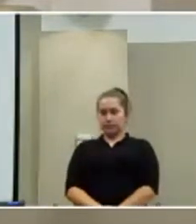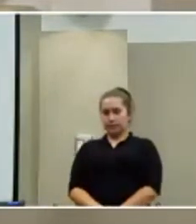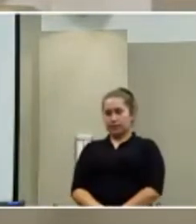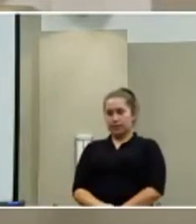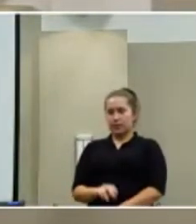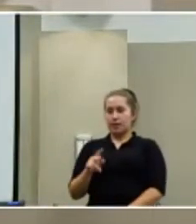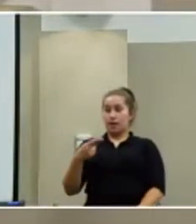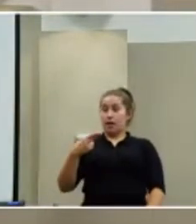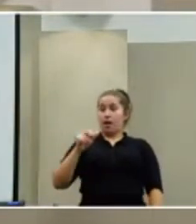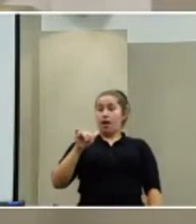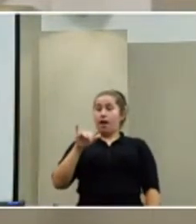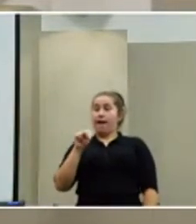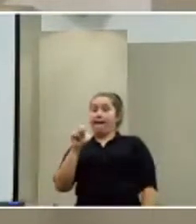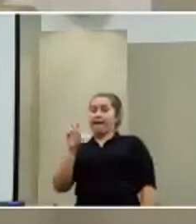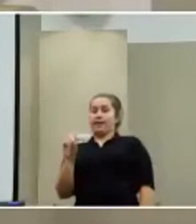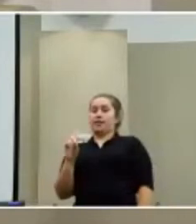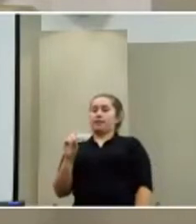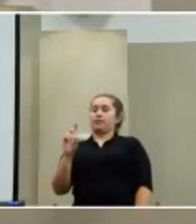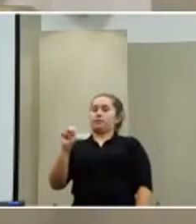Iden Mir.